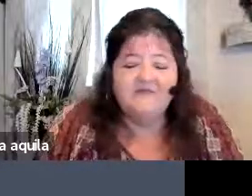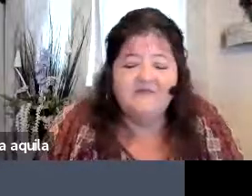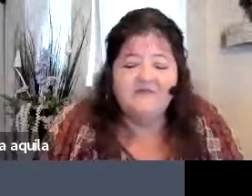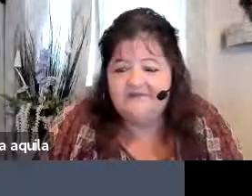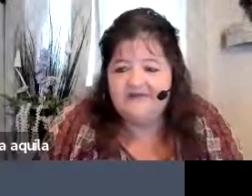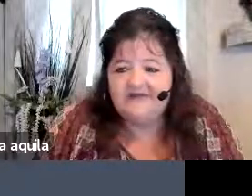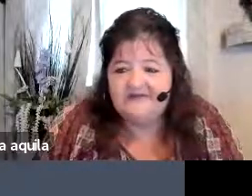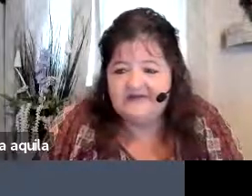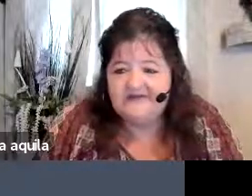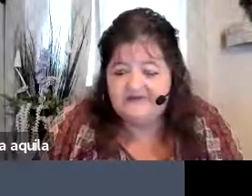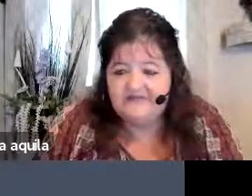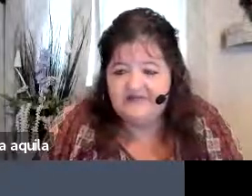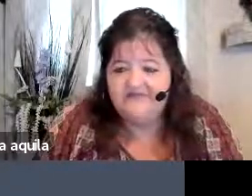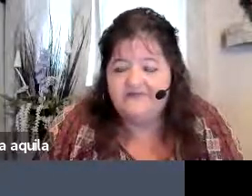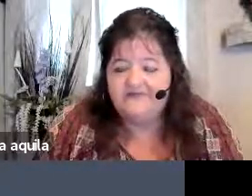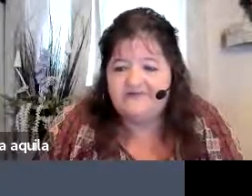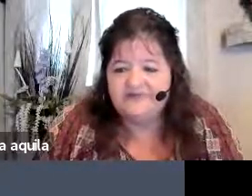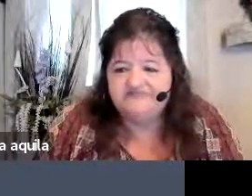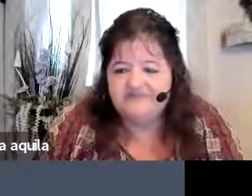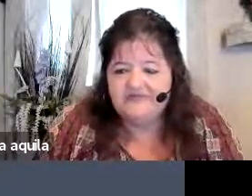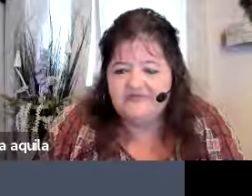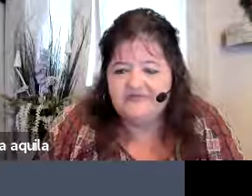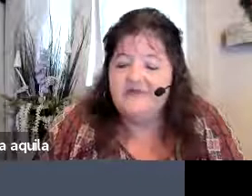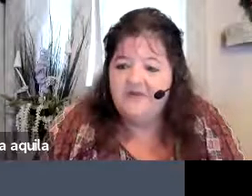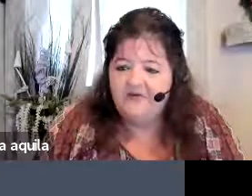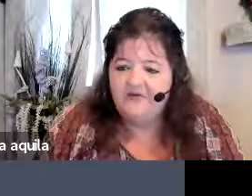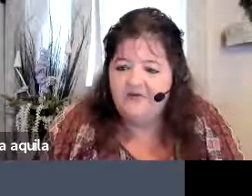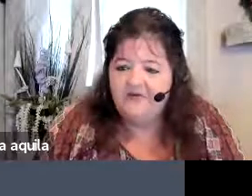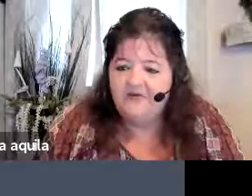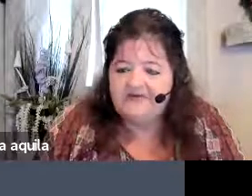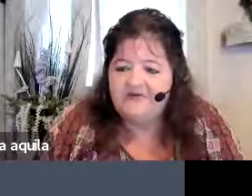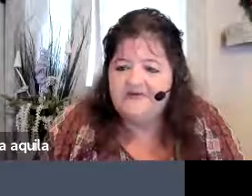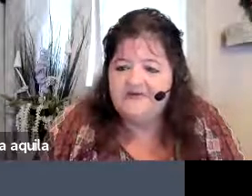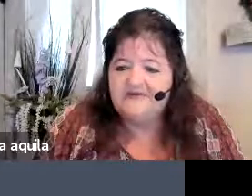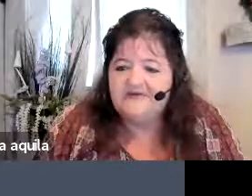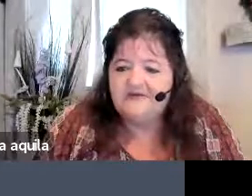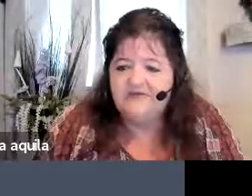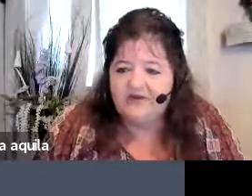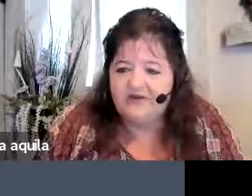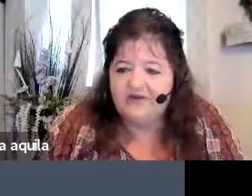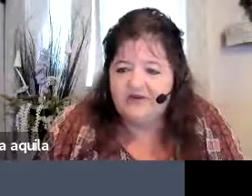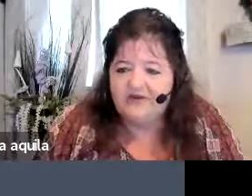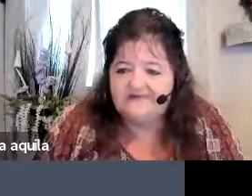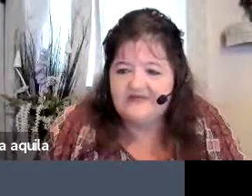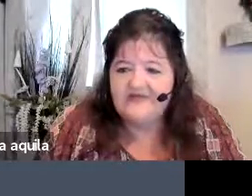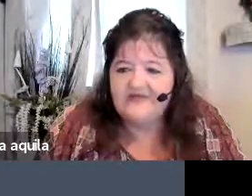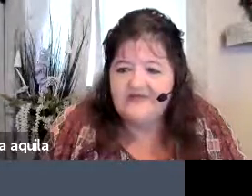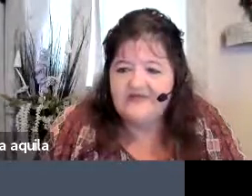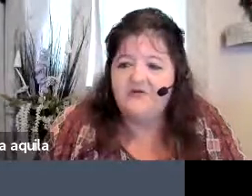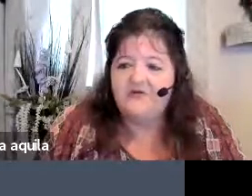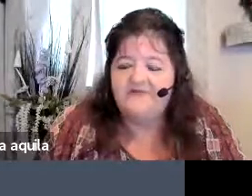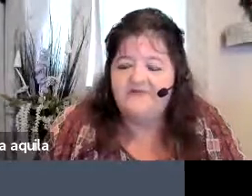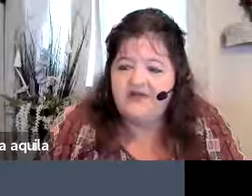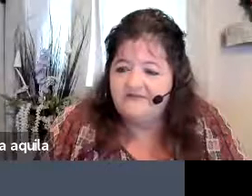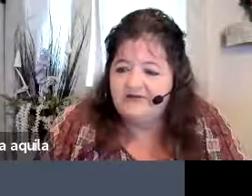Representatives and referred to the Education Committee very soon. The number for this bill is 726,